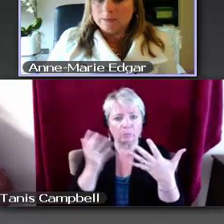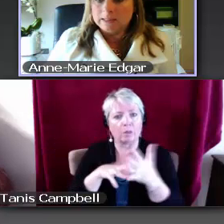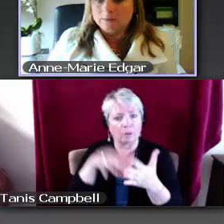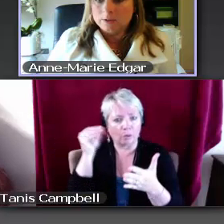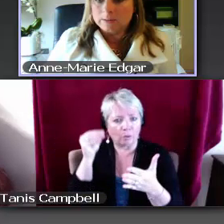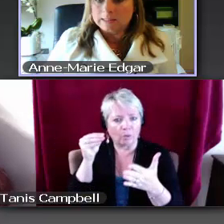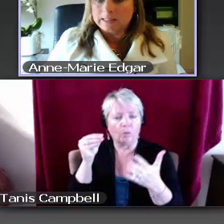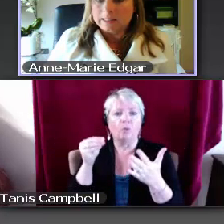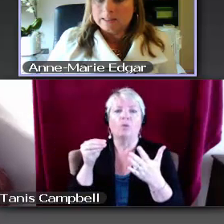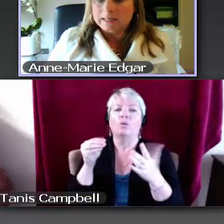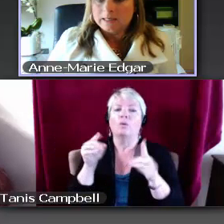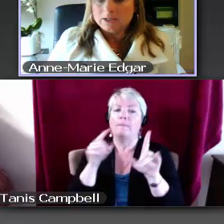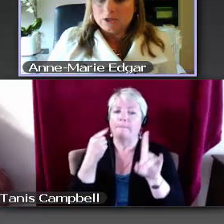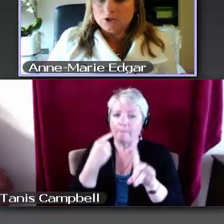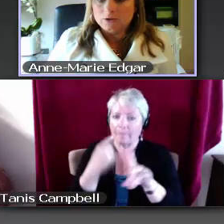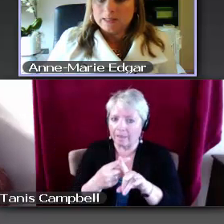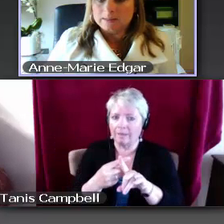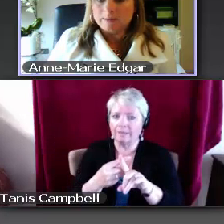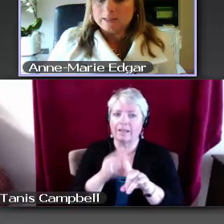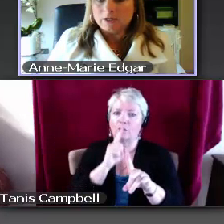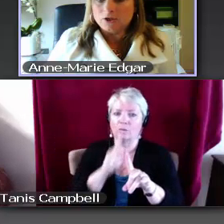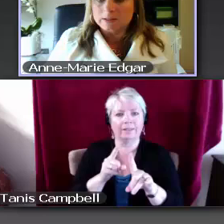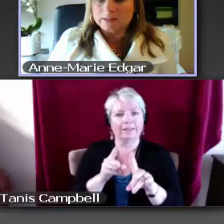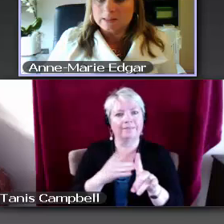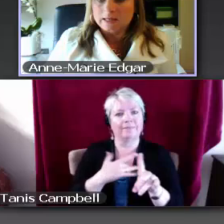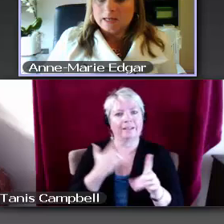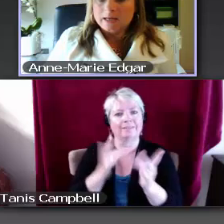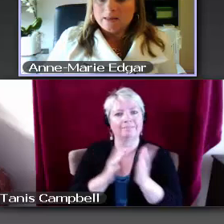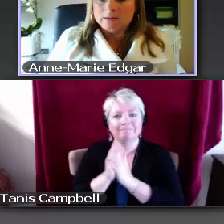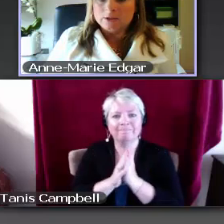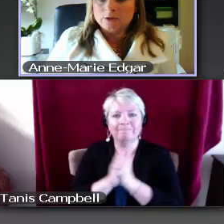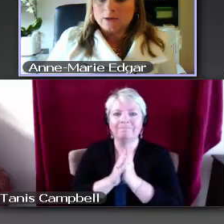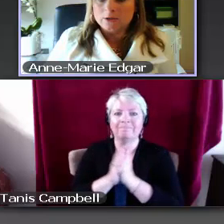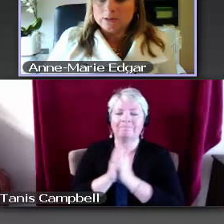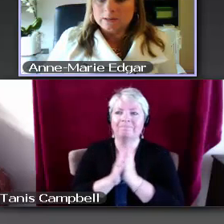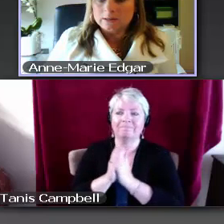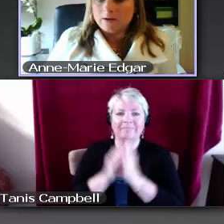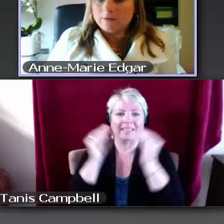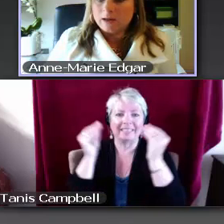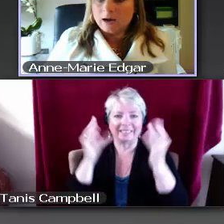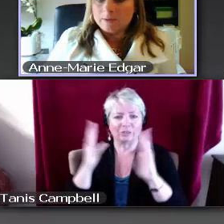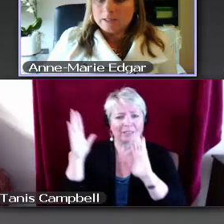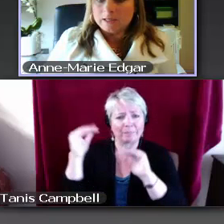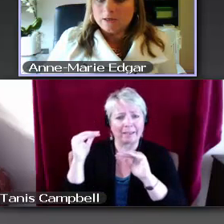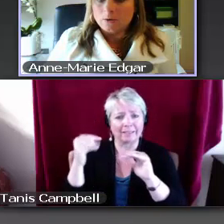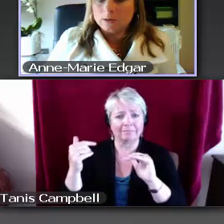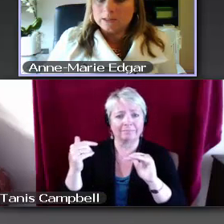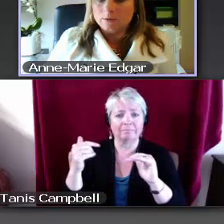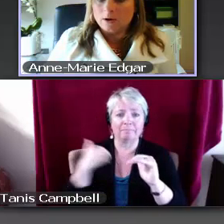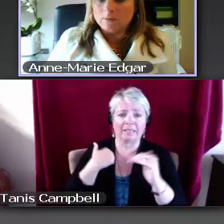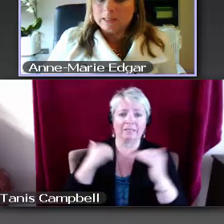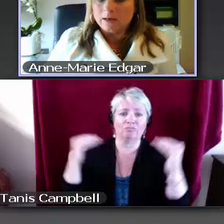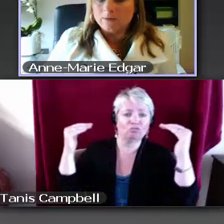I pushed myself to exceed teachers' expectations. The instructors of the IBDE course were always